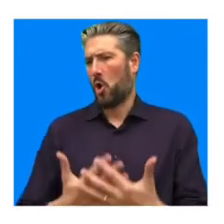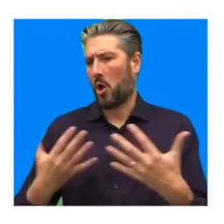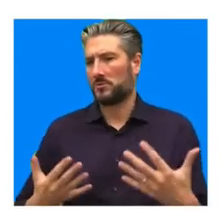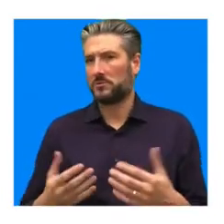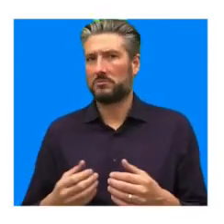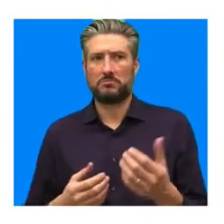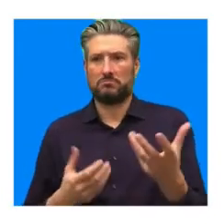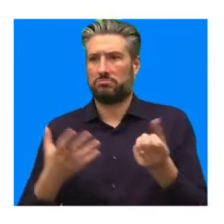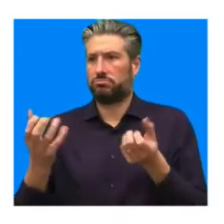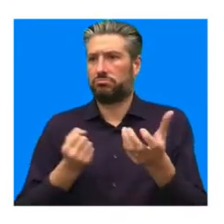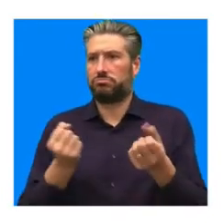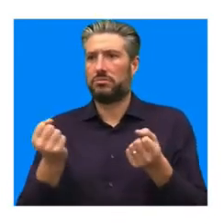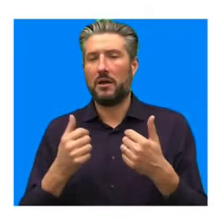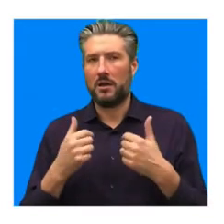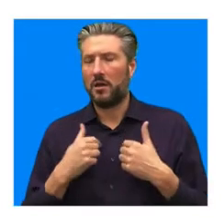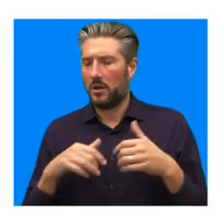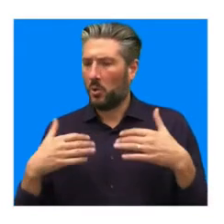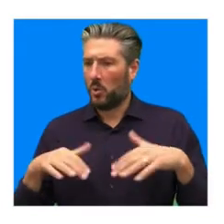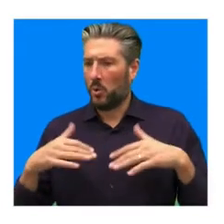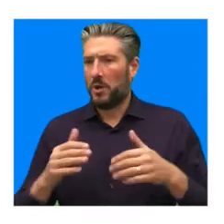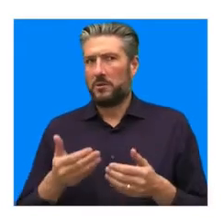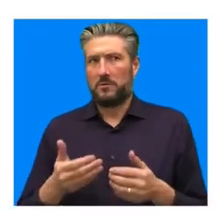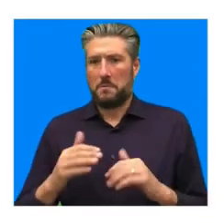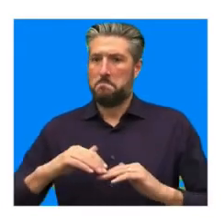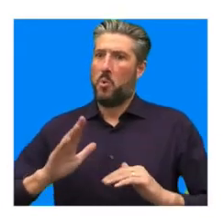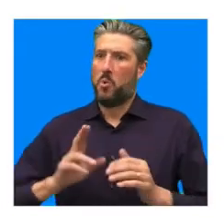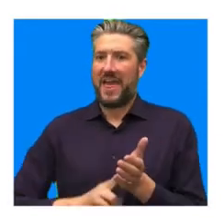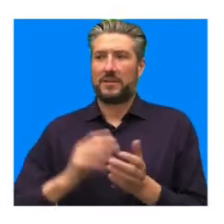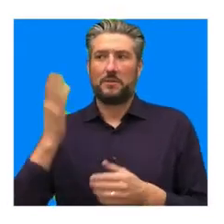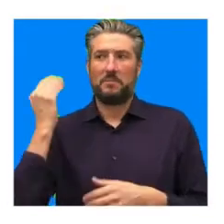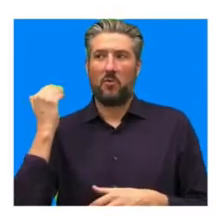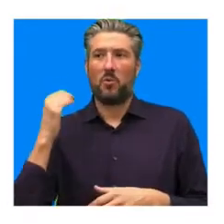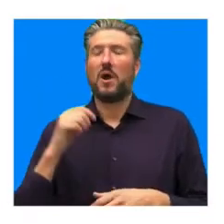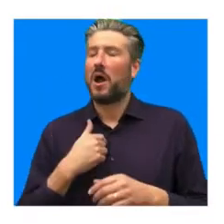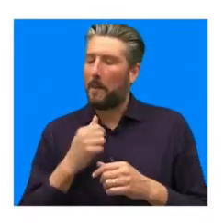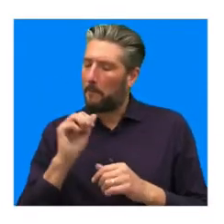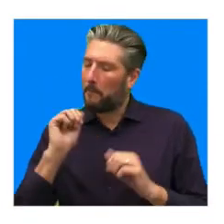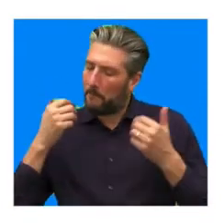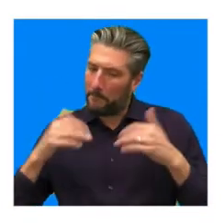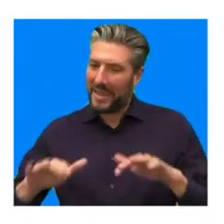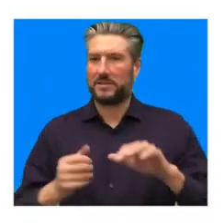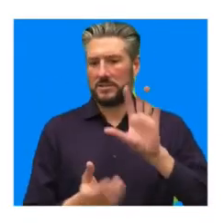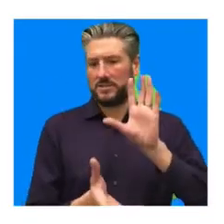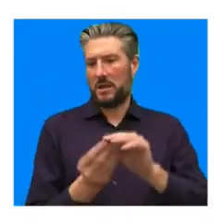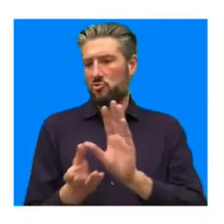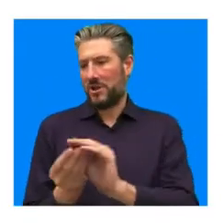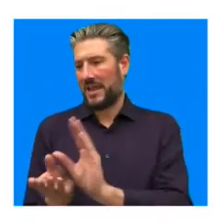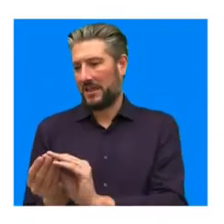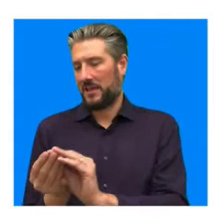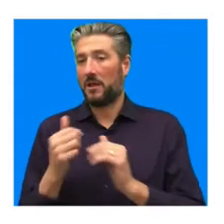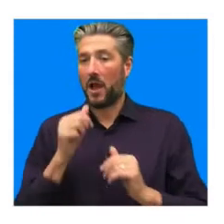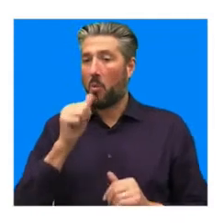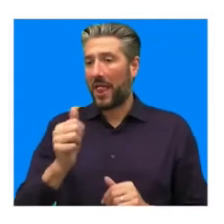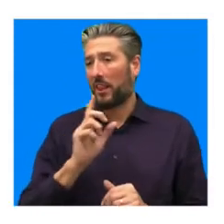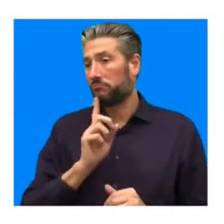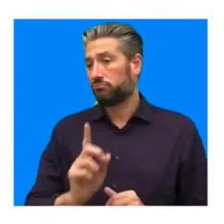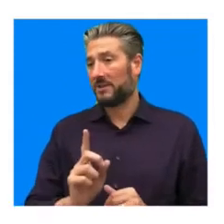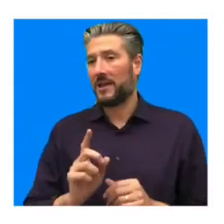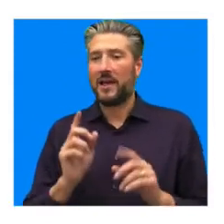line. But don't worry, I won't speak for too long. It is a tight summary. And then I'll request everyone to give us an update on what they've been up